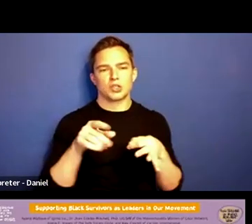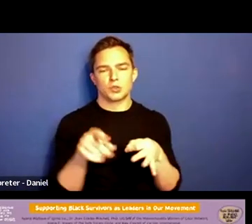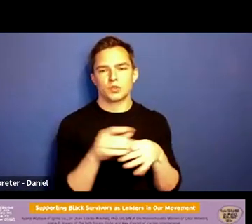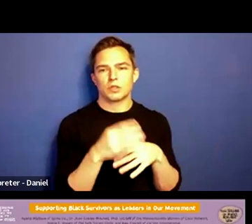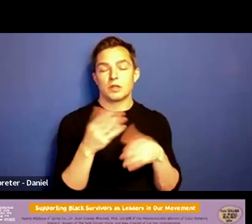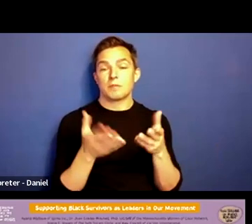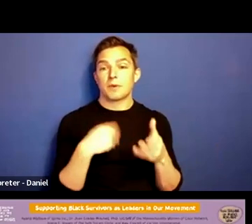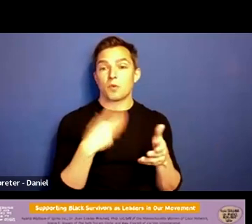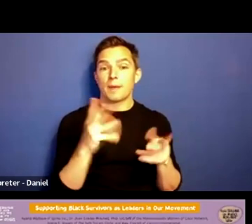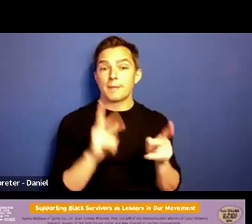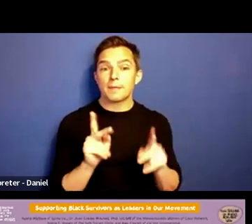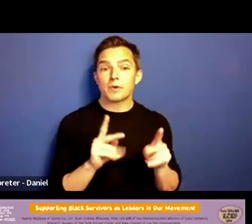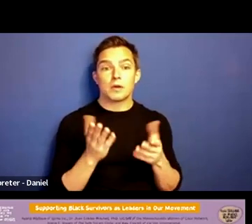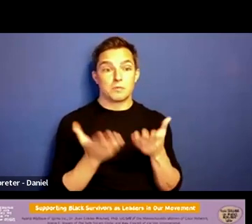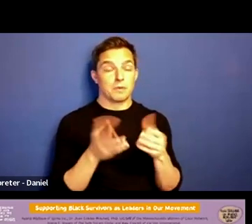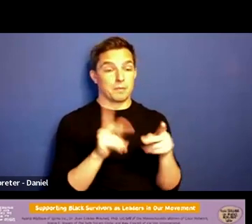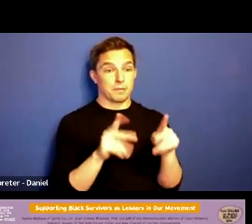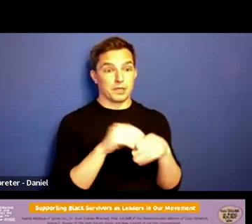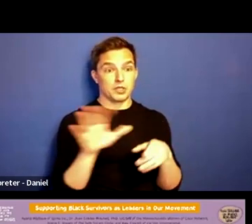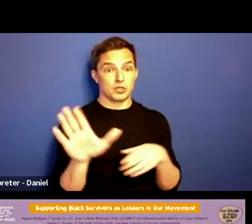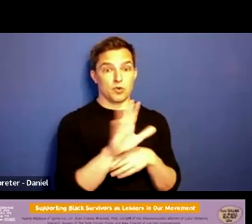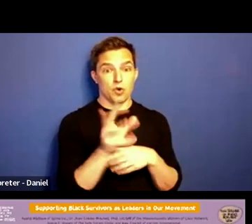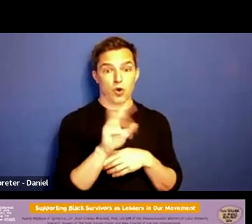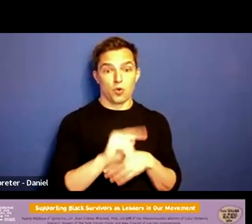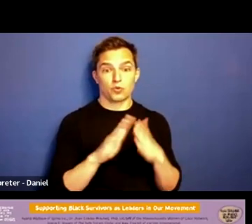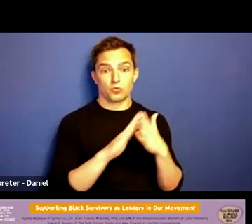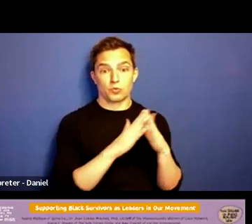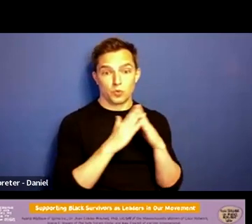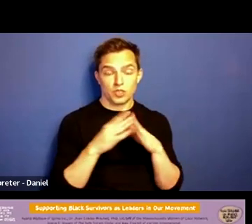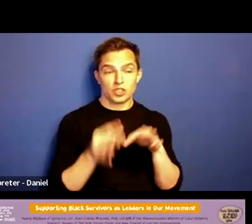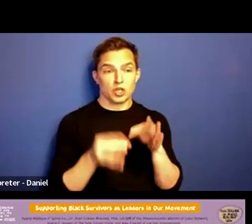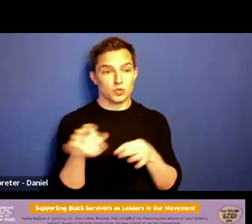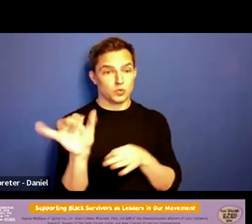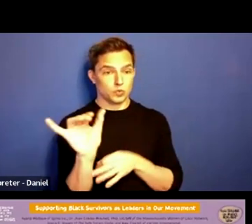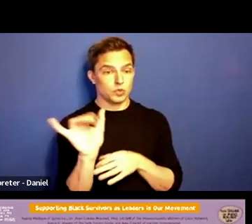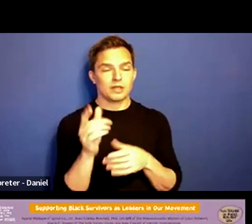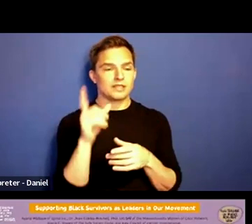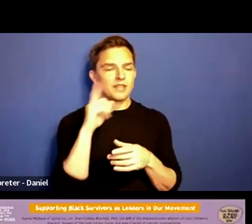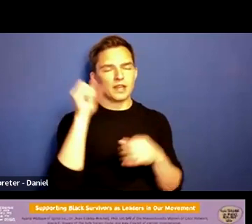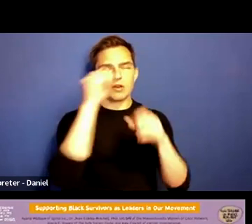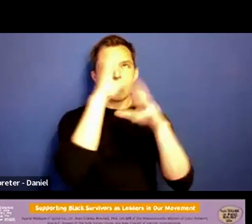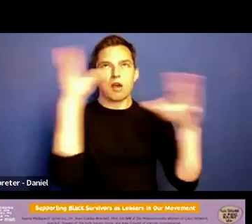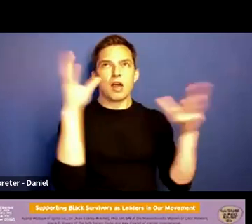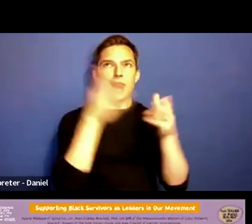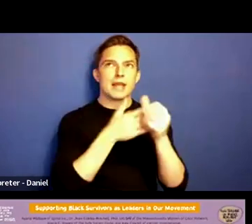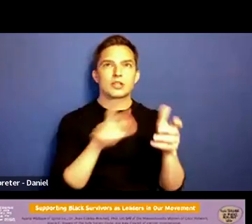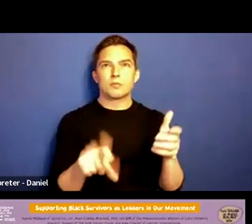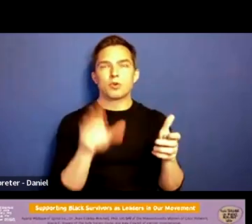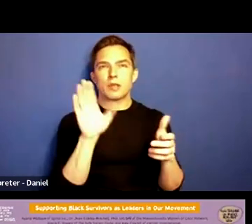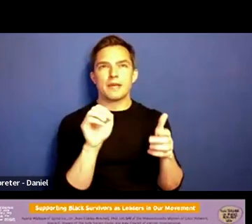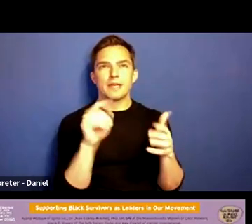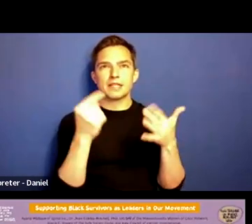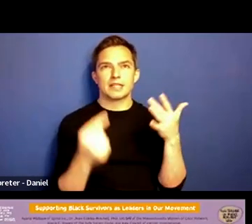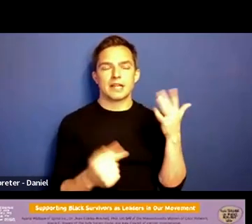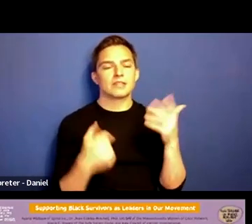it may also be people in your own community, because they have this notion of what a leader is supposed to look like. So I think that's how I've